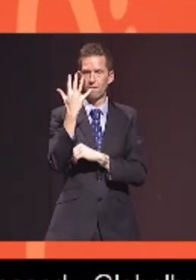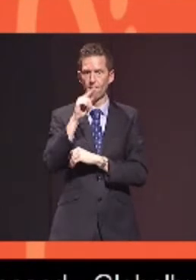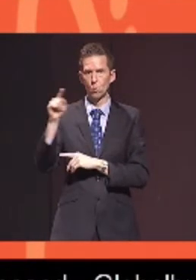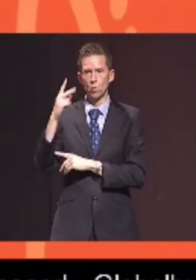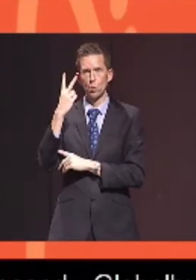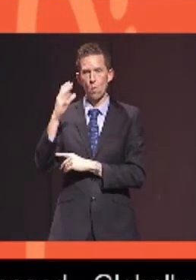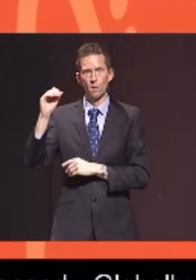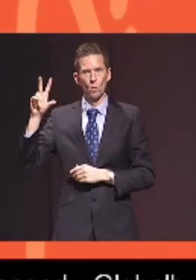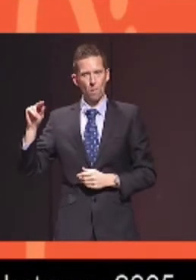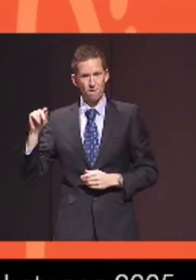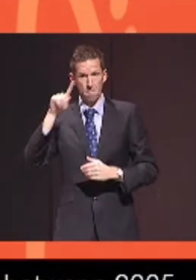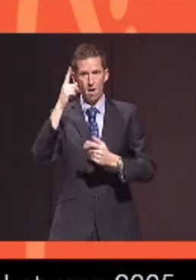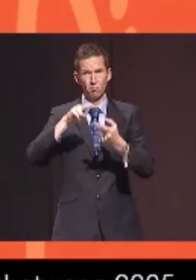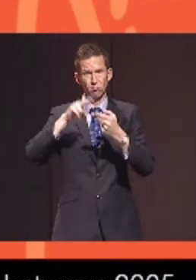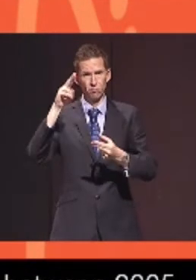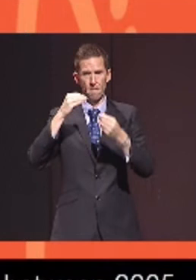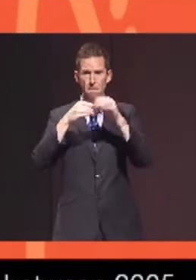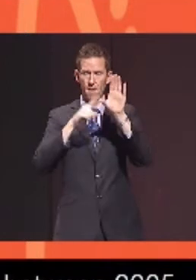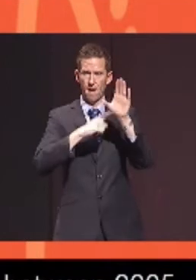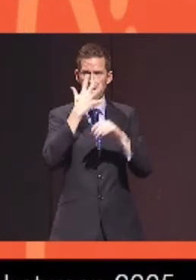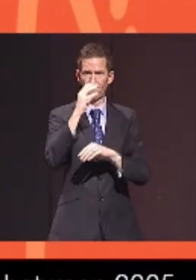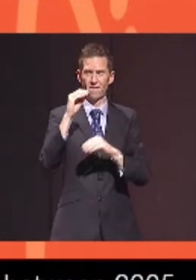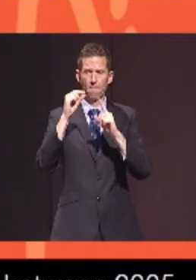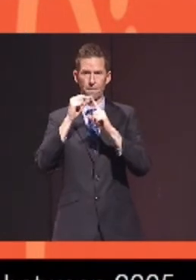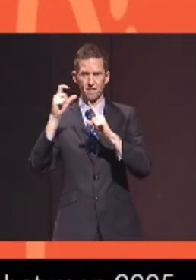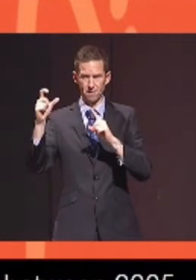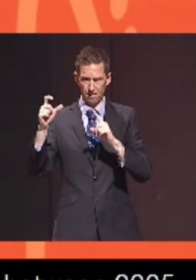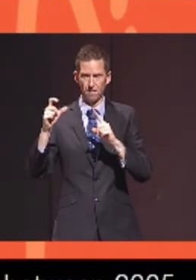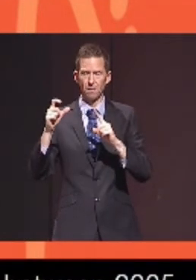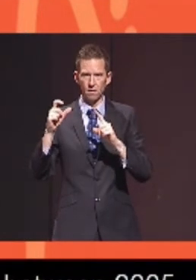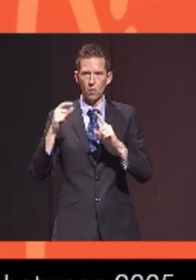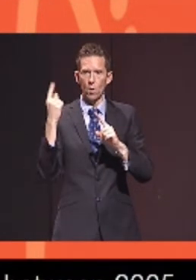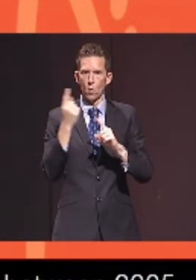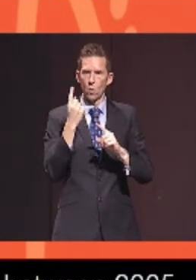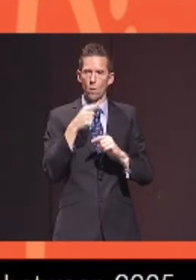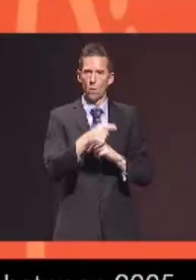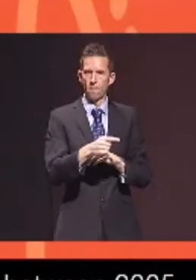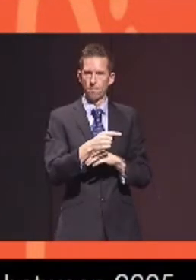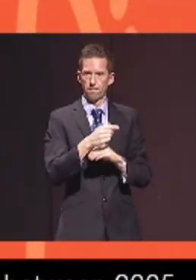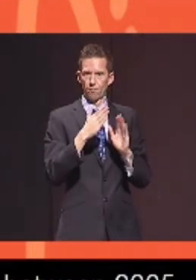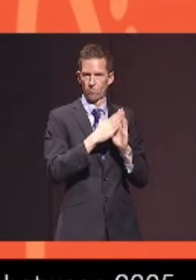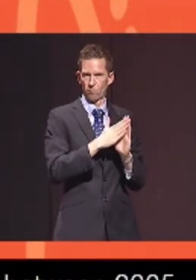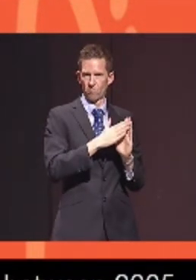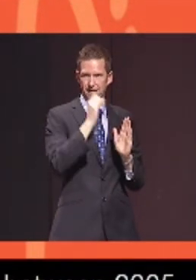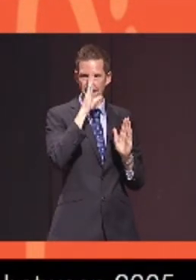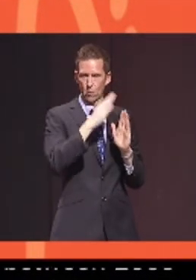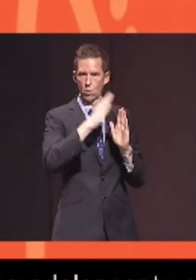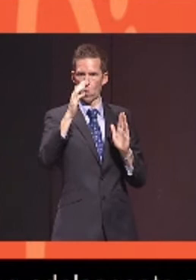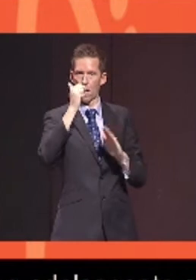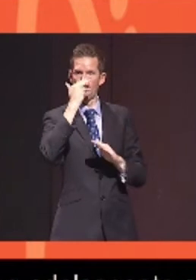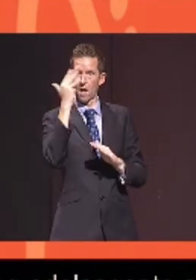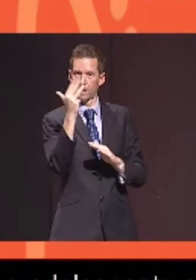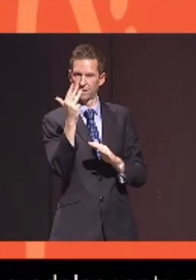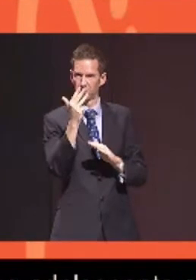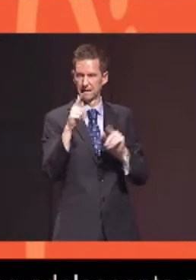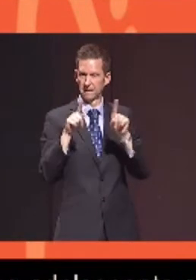2012, but increased by 50% among adolescents aged 10 to 19 years old, during